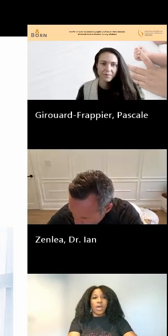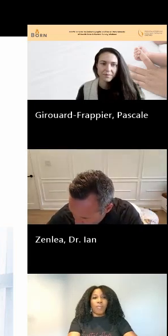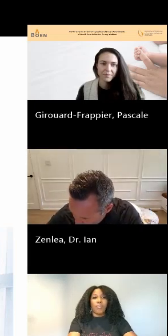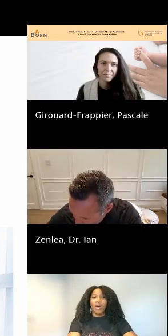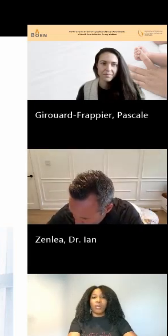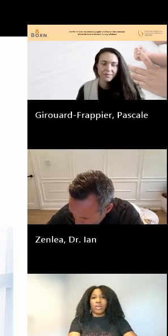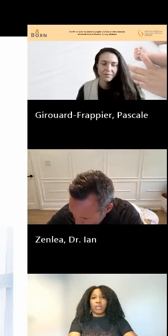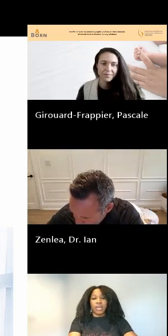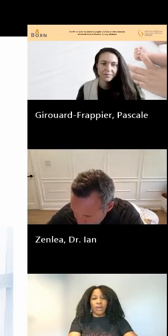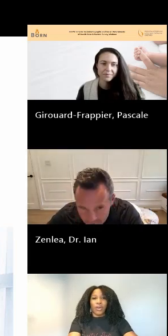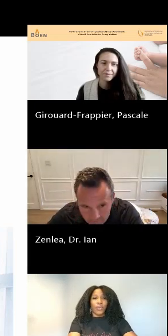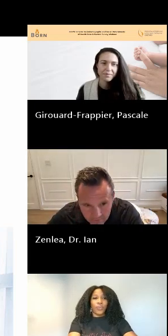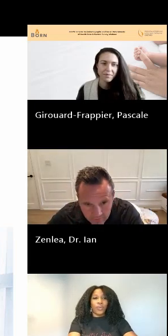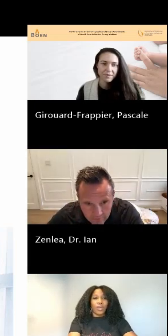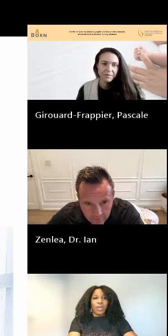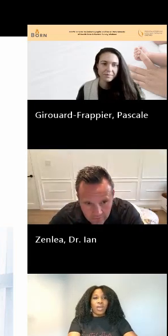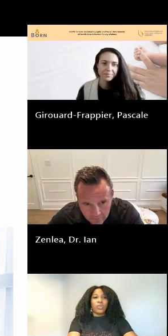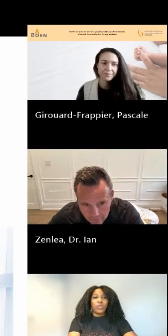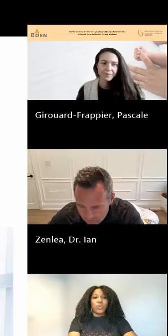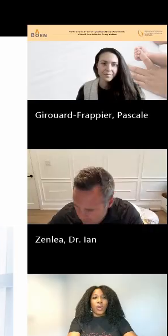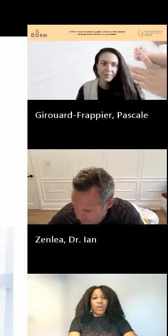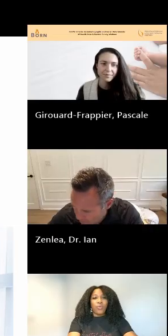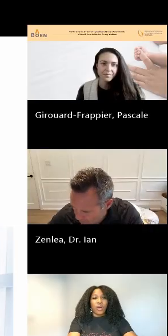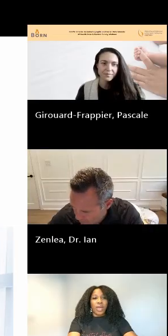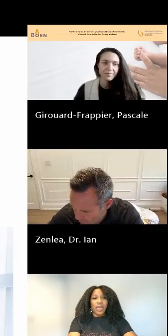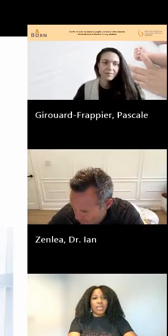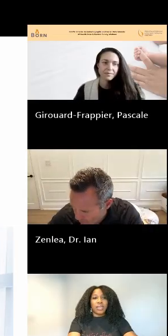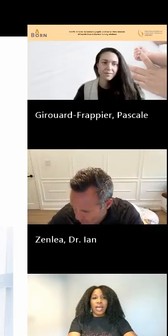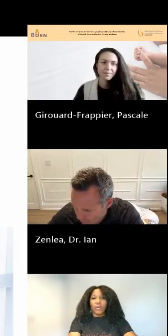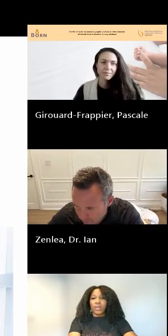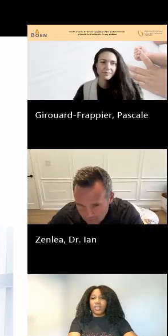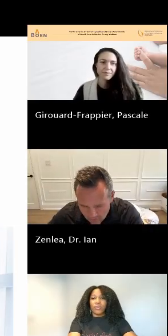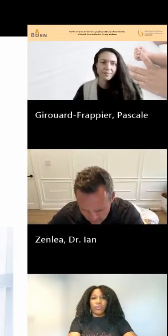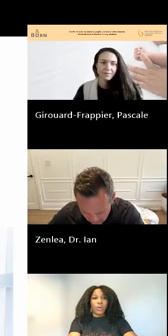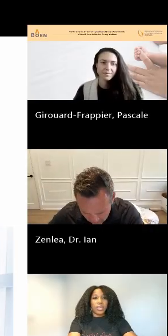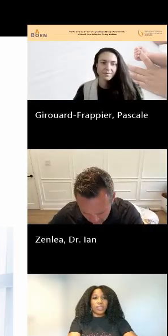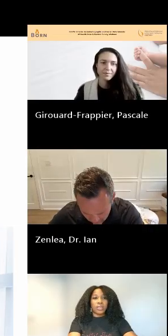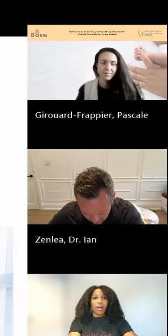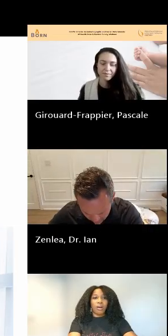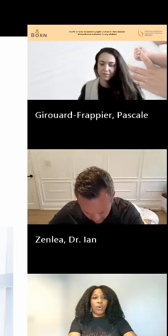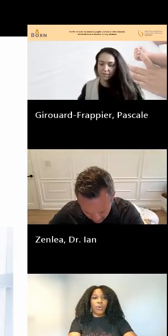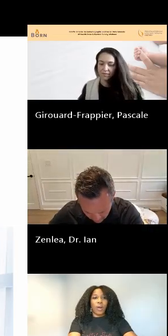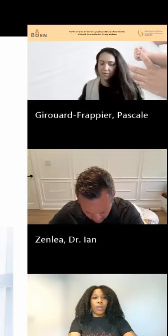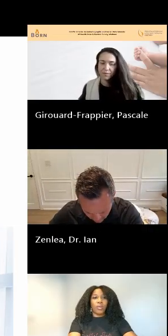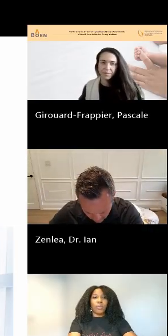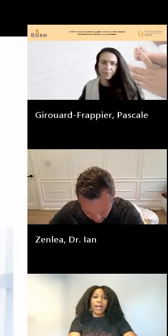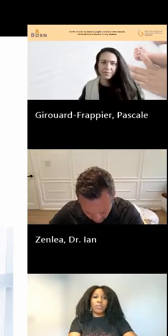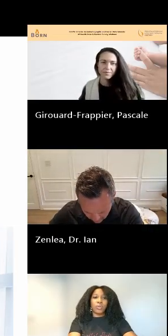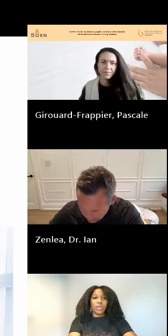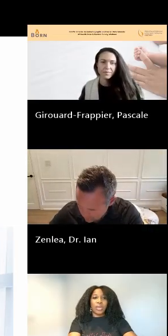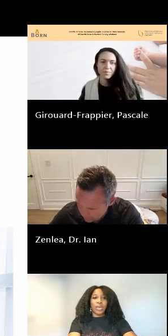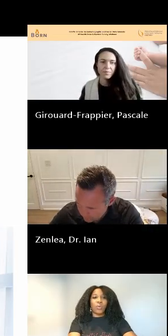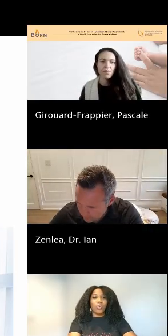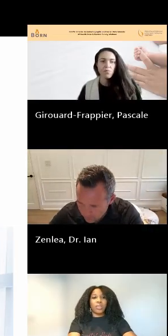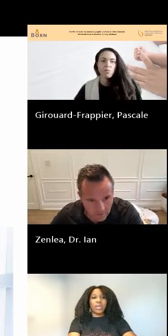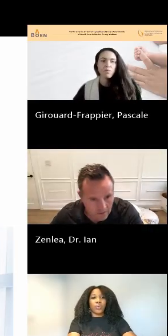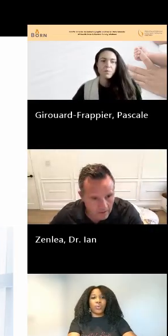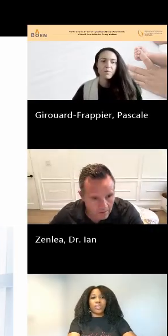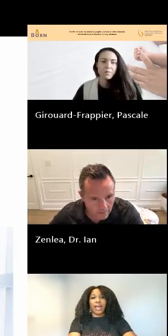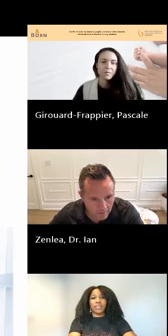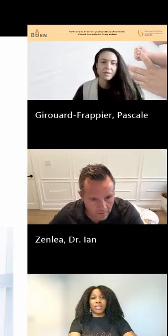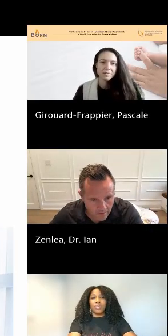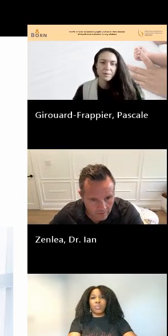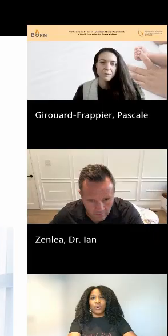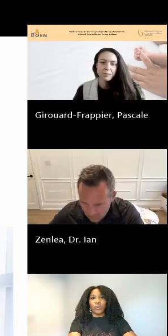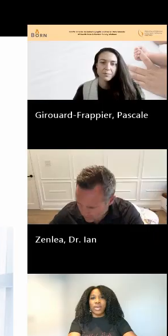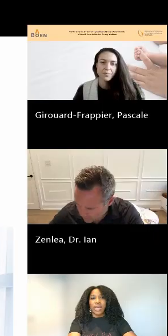group model in Ontario. This new way of working has allowed us to focus our program on the Black community and work to